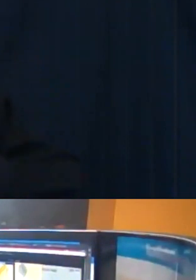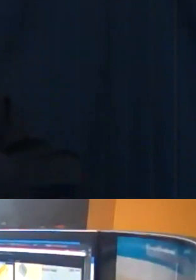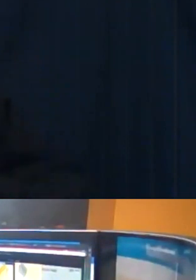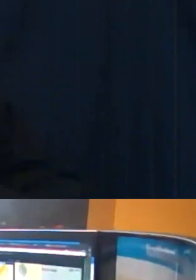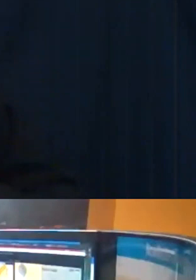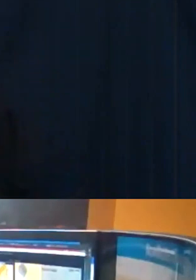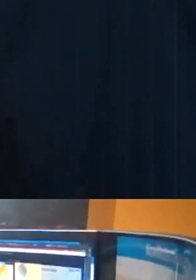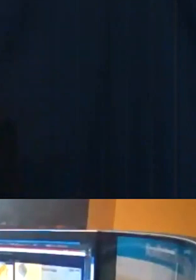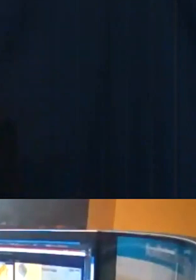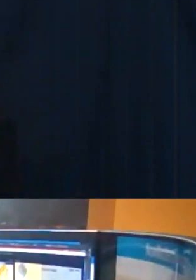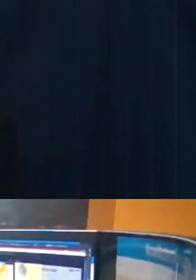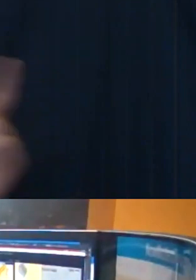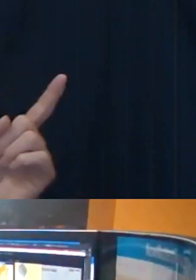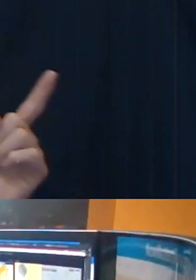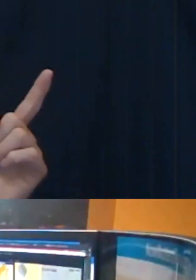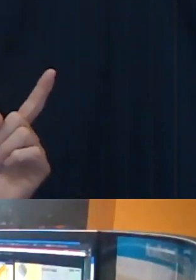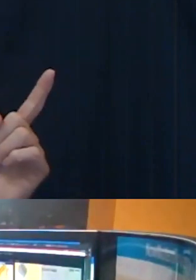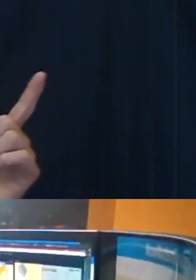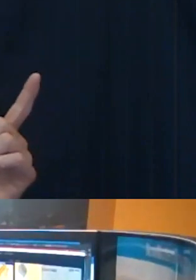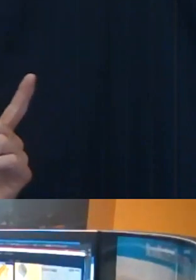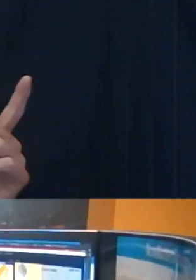can tell you right now, mine's going to be really high.